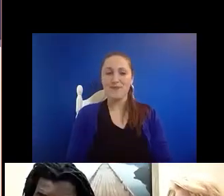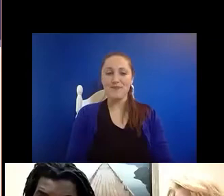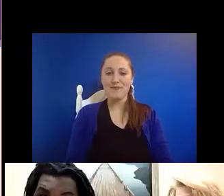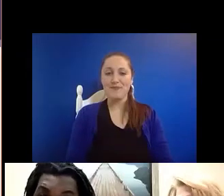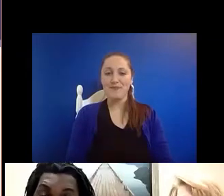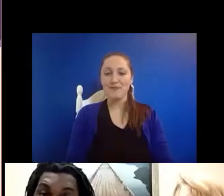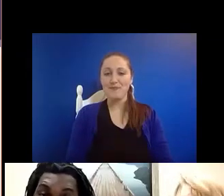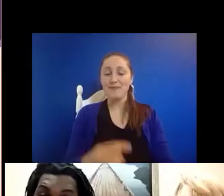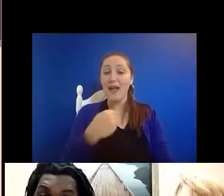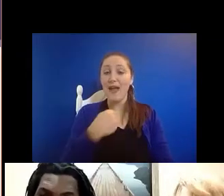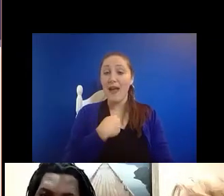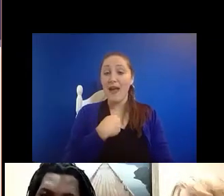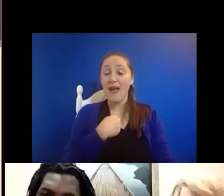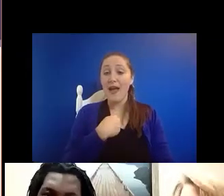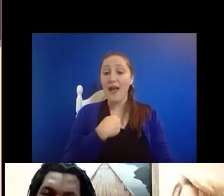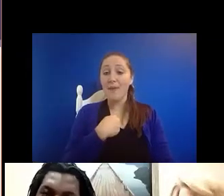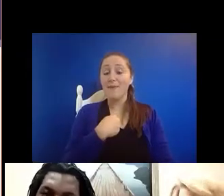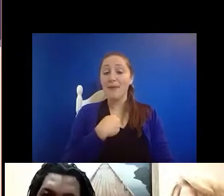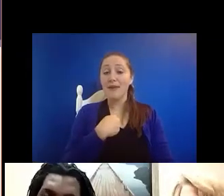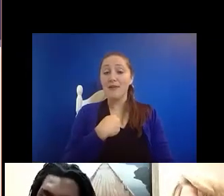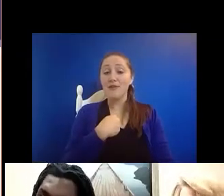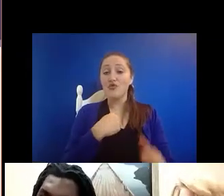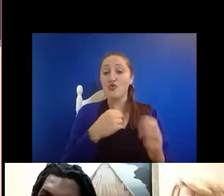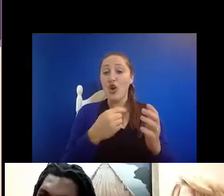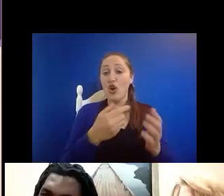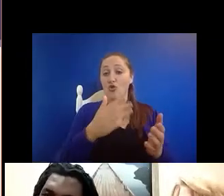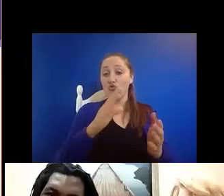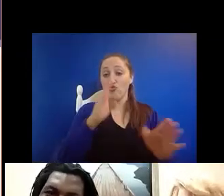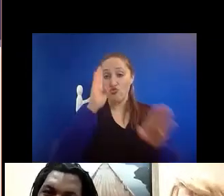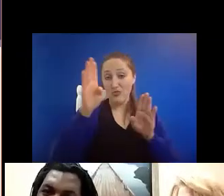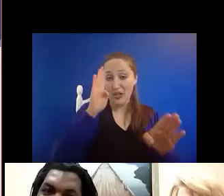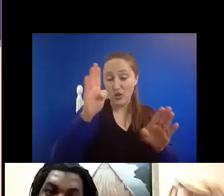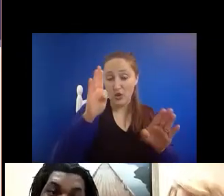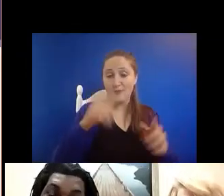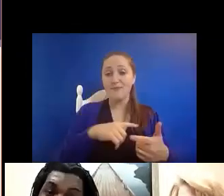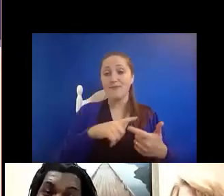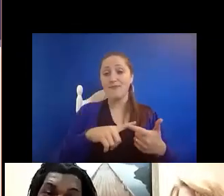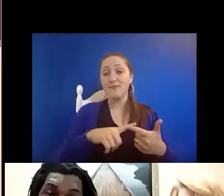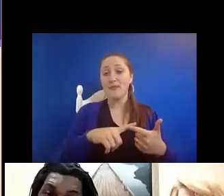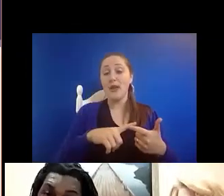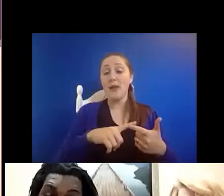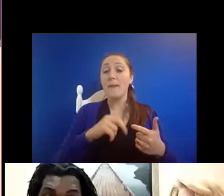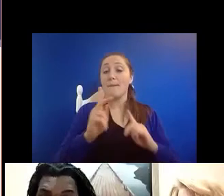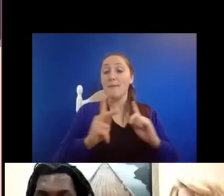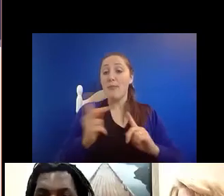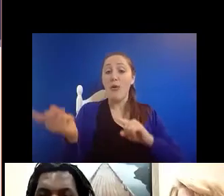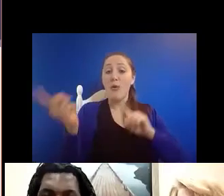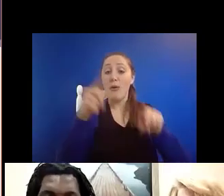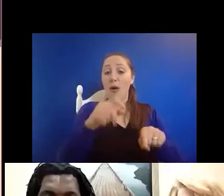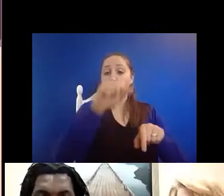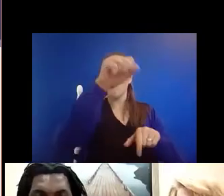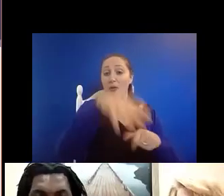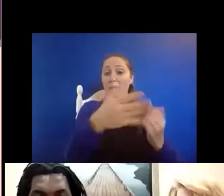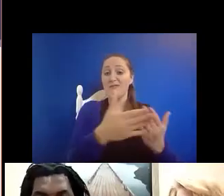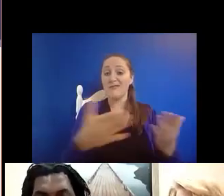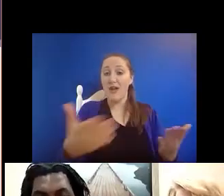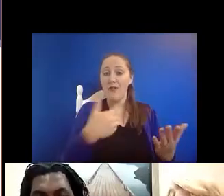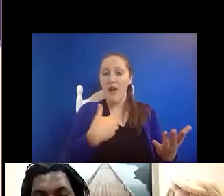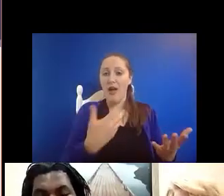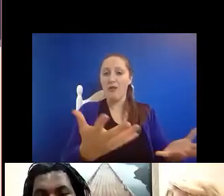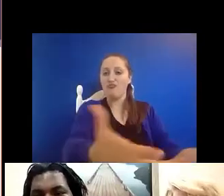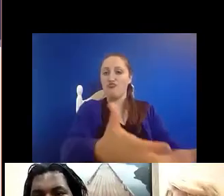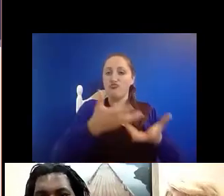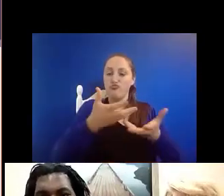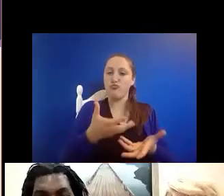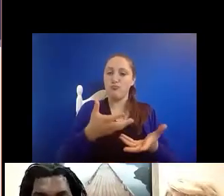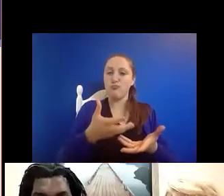greeter, take donation. Customer come, they drop their stuff off, and I take them from them, and I go inside and show them